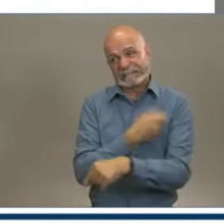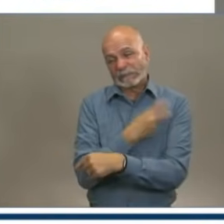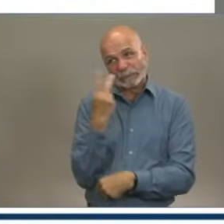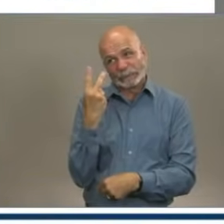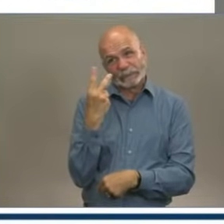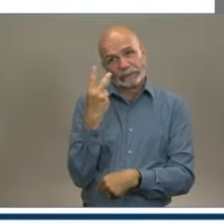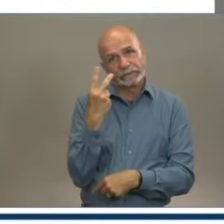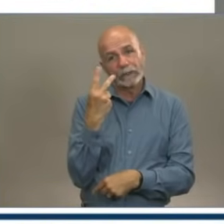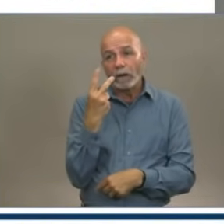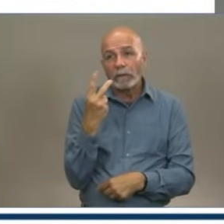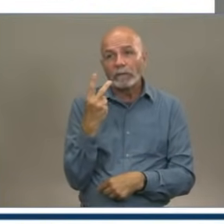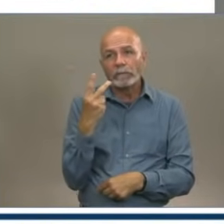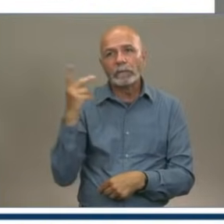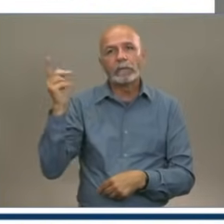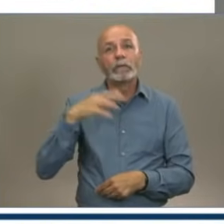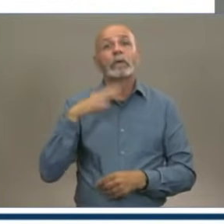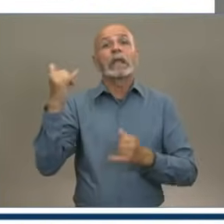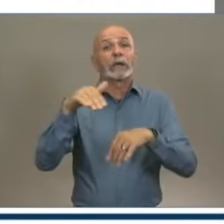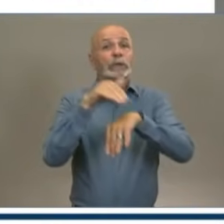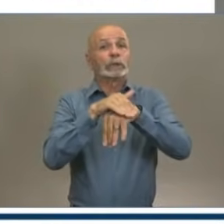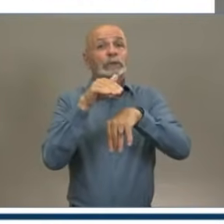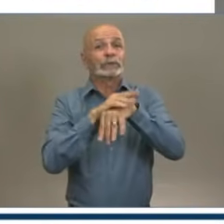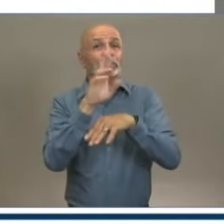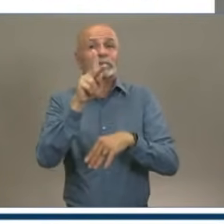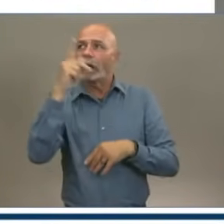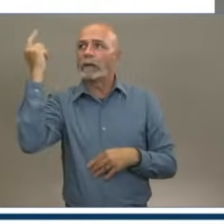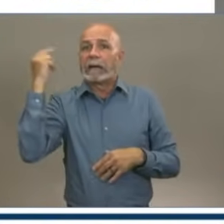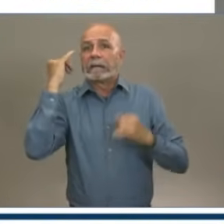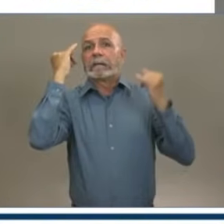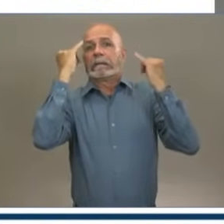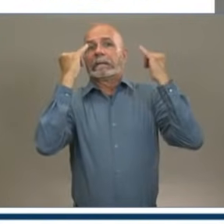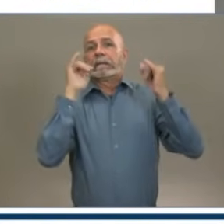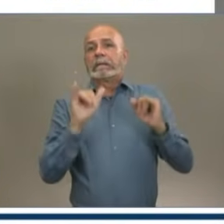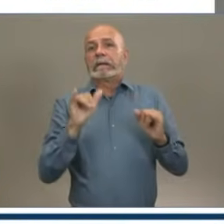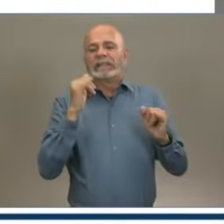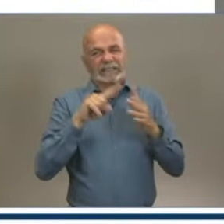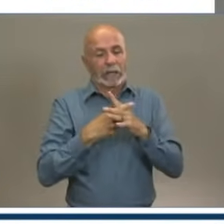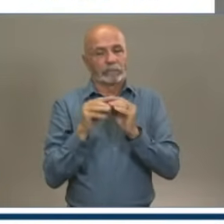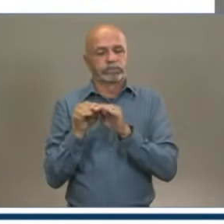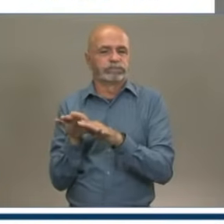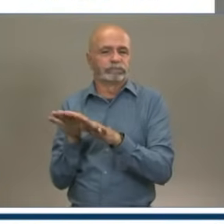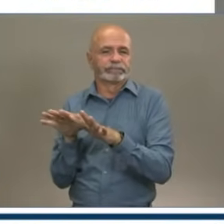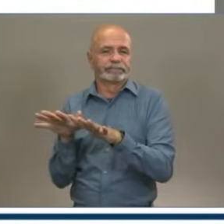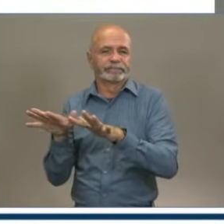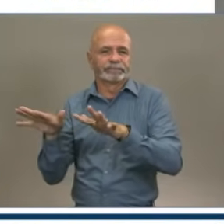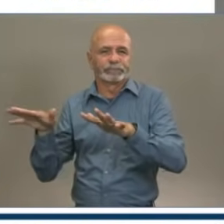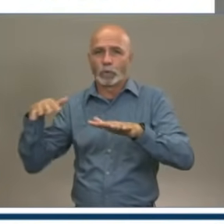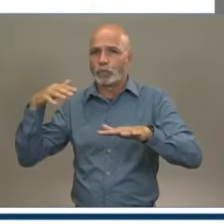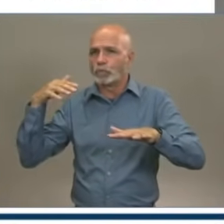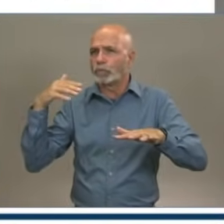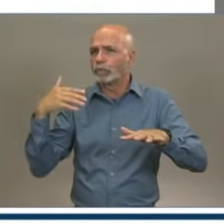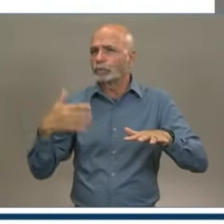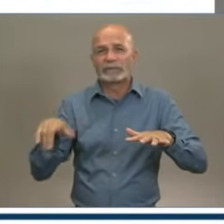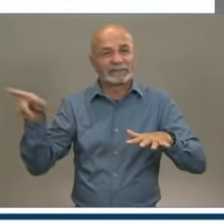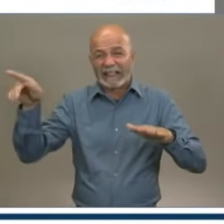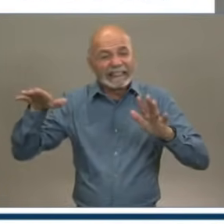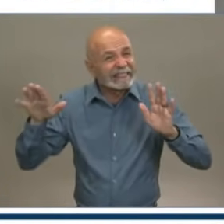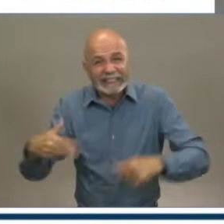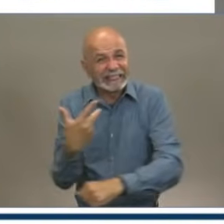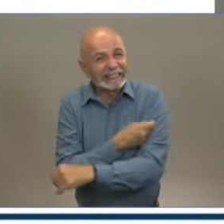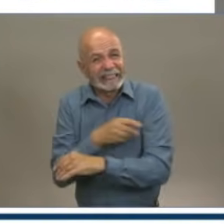very instructive example. There is increased spread of the Delta variant in relatively unvaccinated parts of that